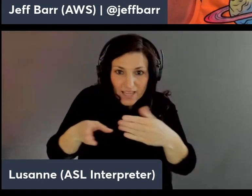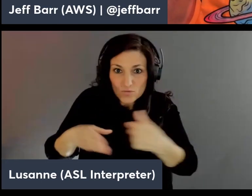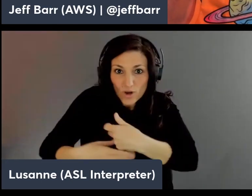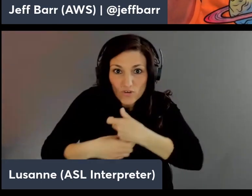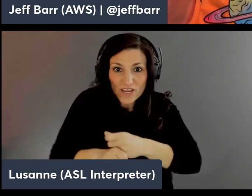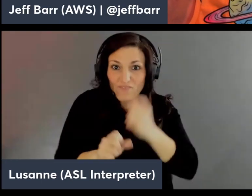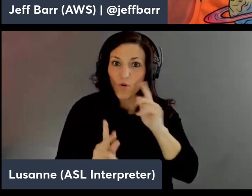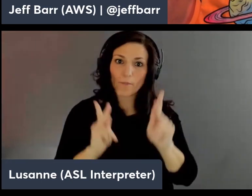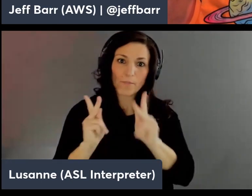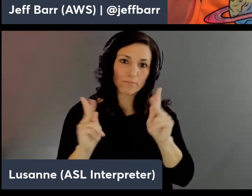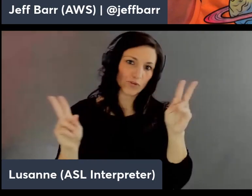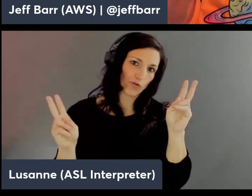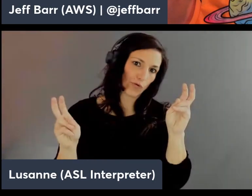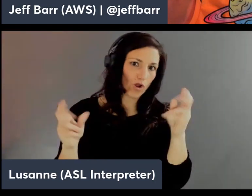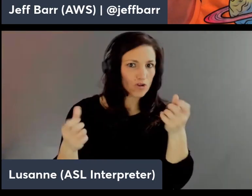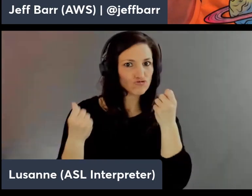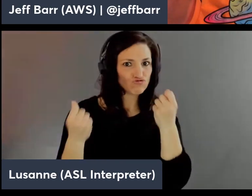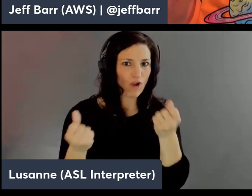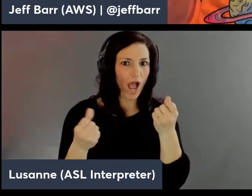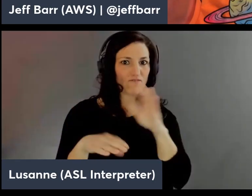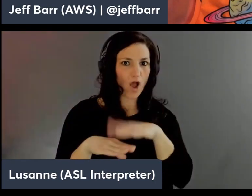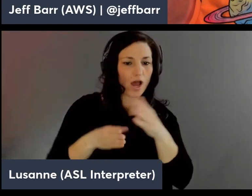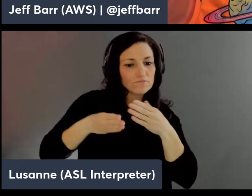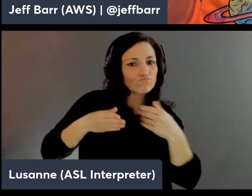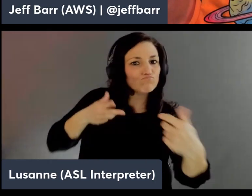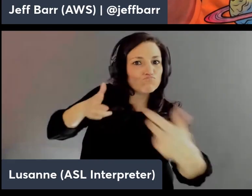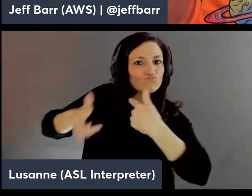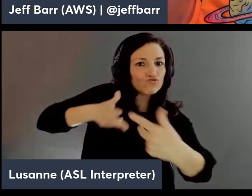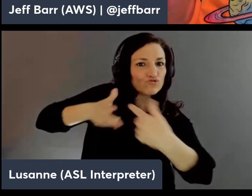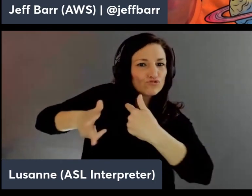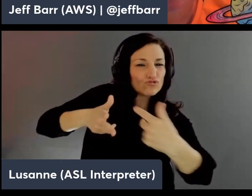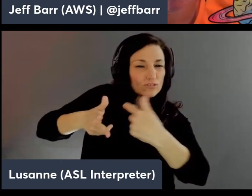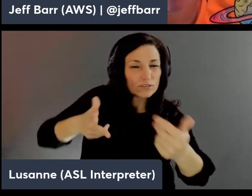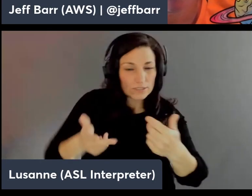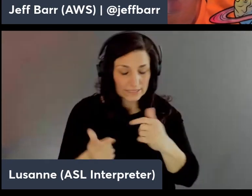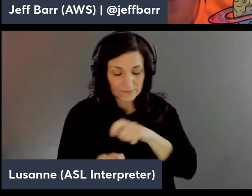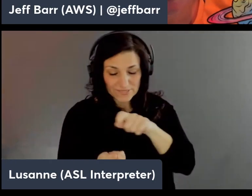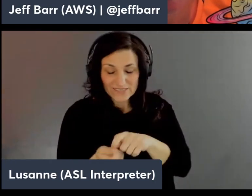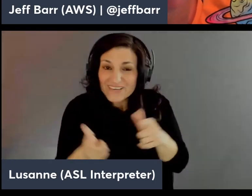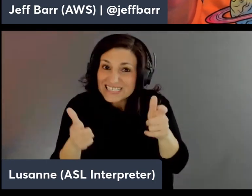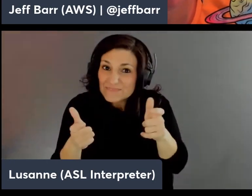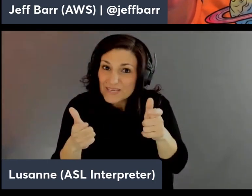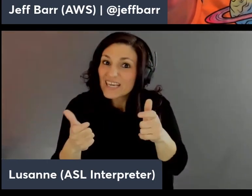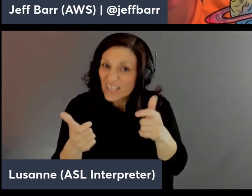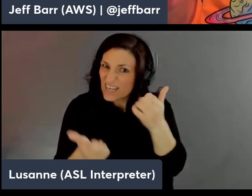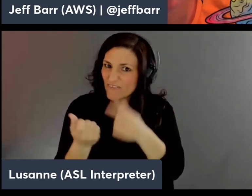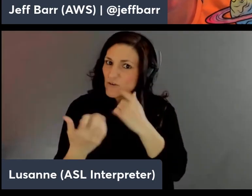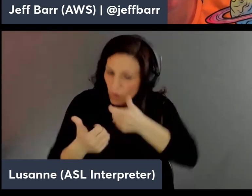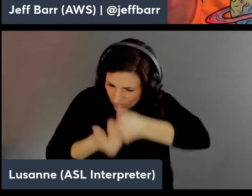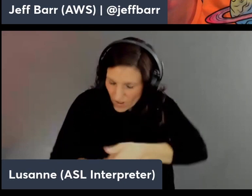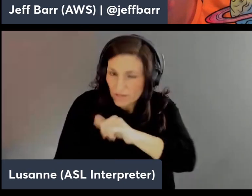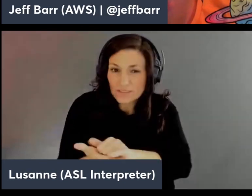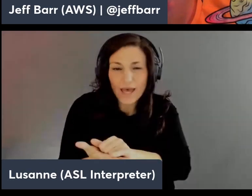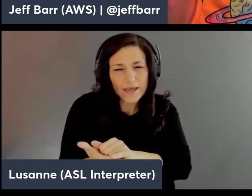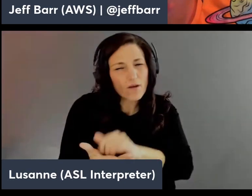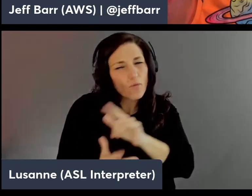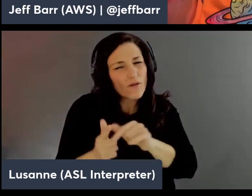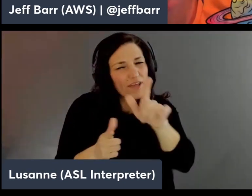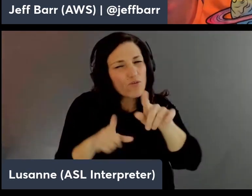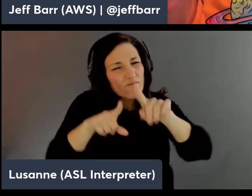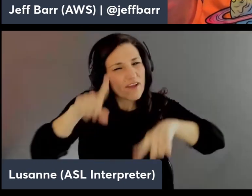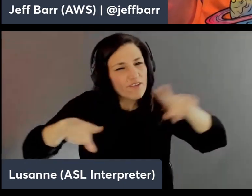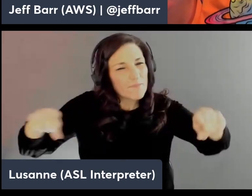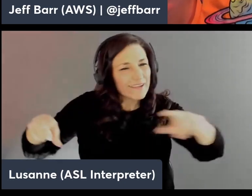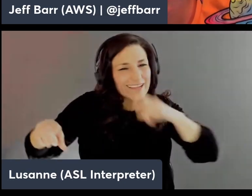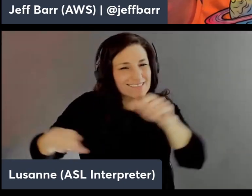a certain speed limit and everybody adheres to that, then probably the range is going to be much more shorter, of anywhere from 25 minutes to 30 minutes. And that is the whole